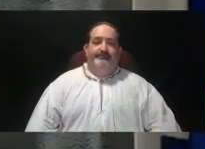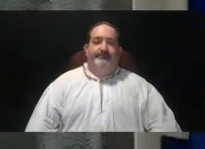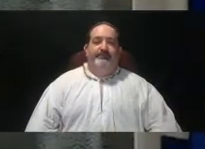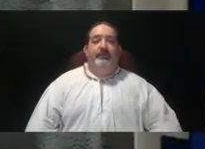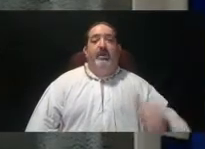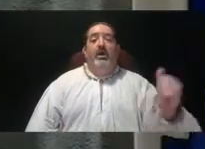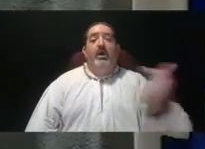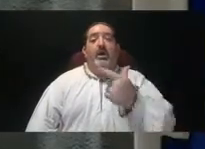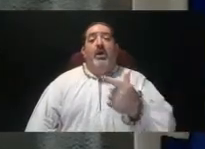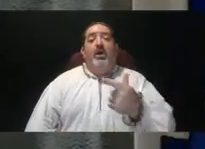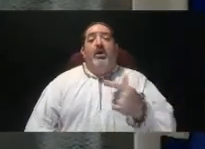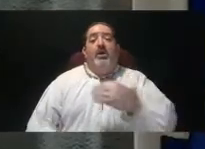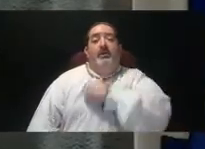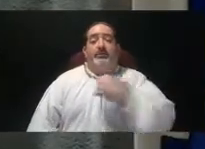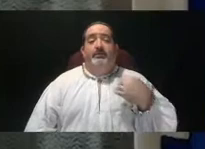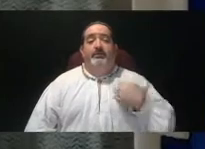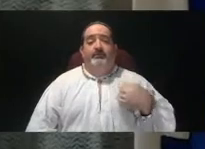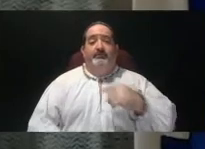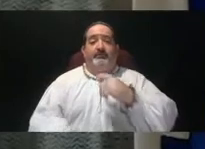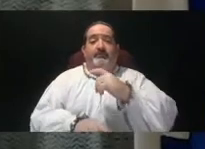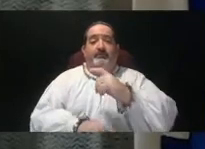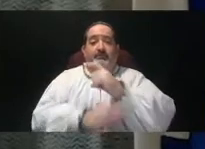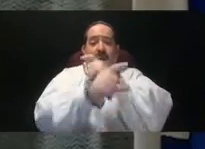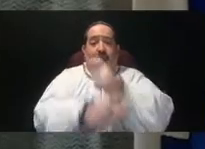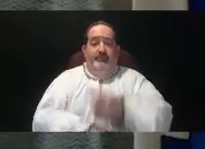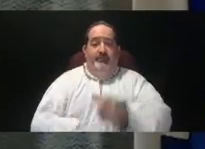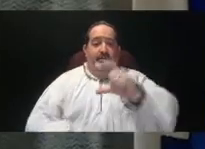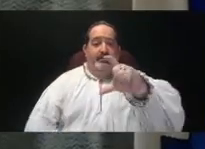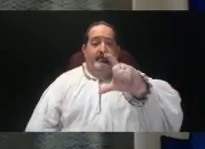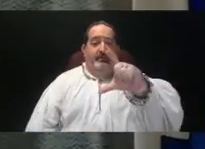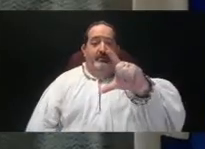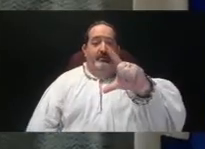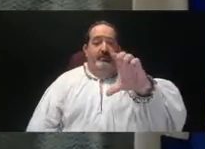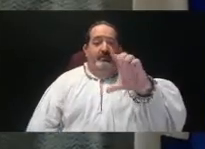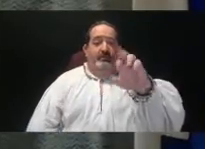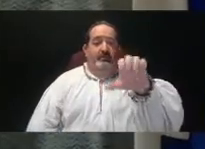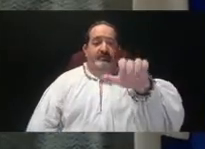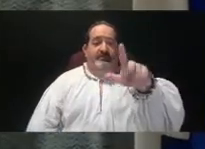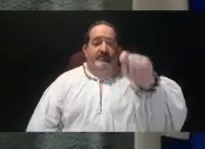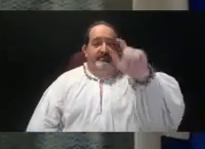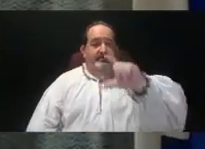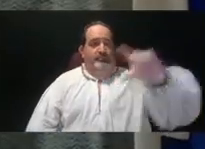Will all companions of the Crescent please raise your vessels?